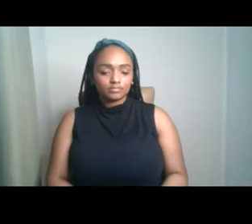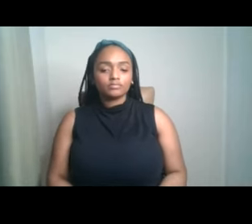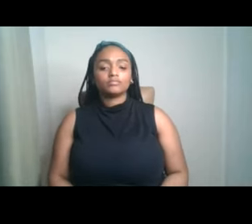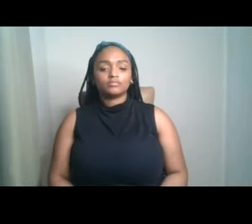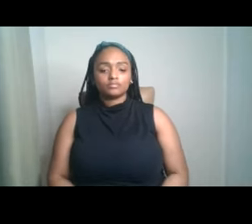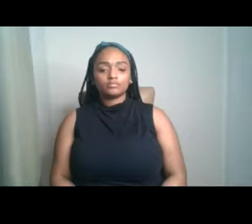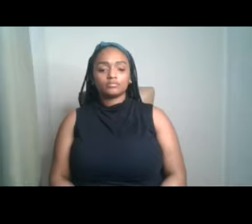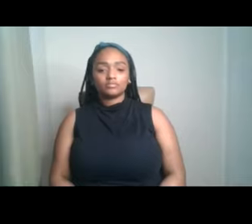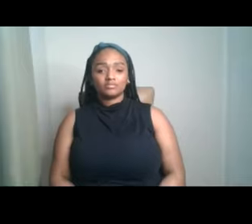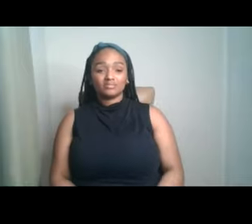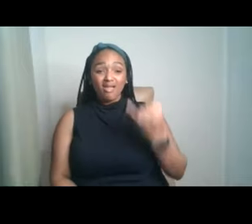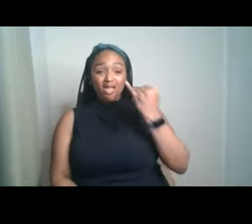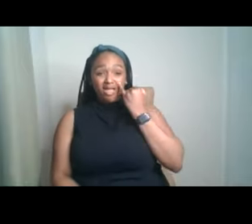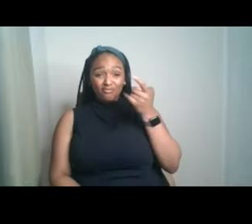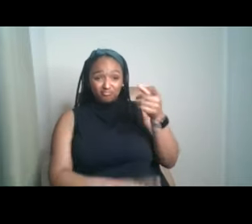you're